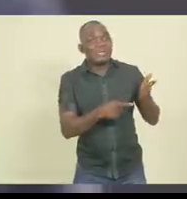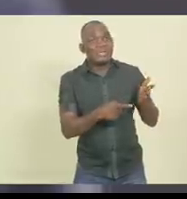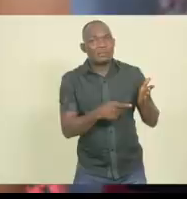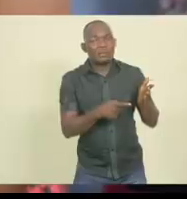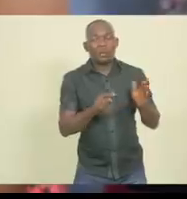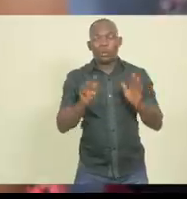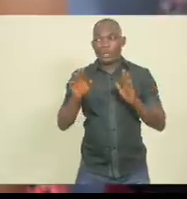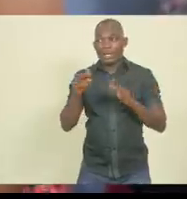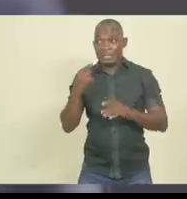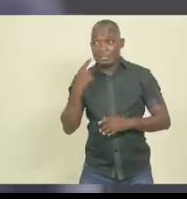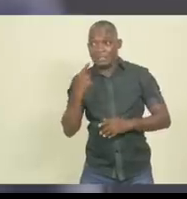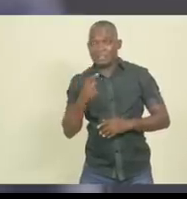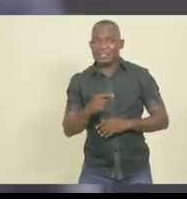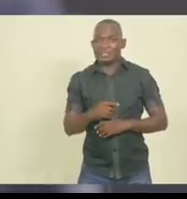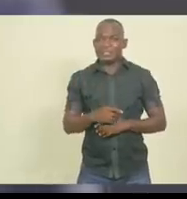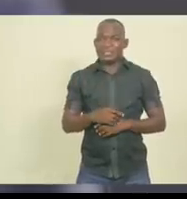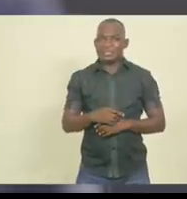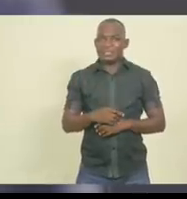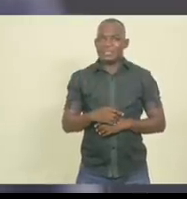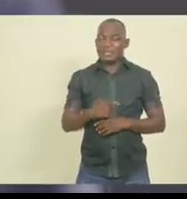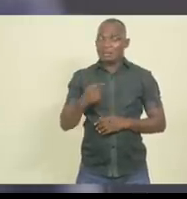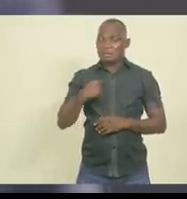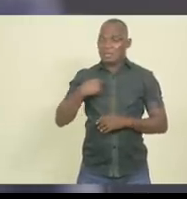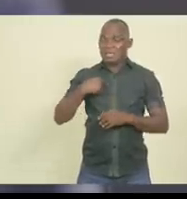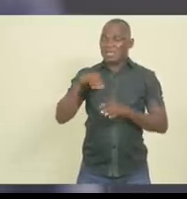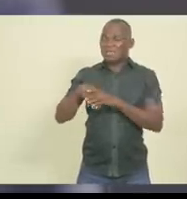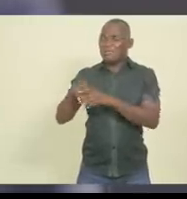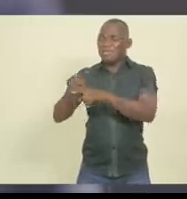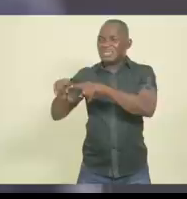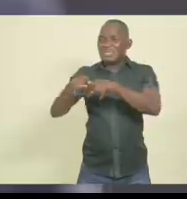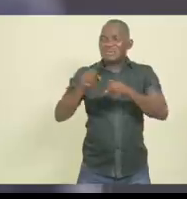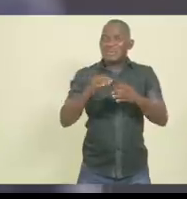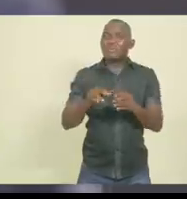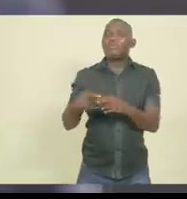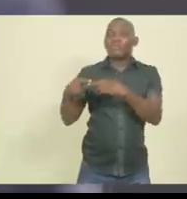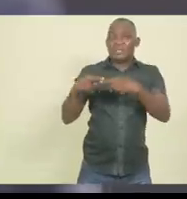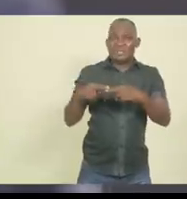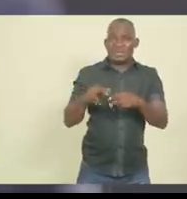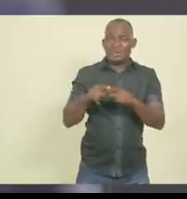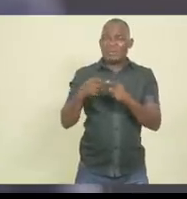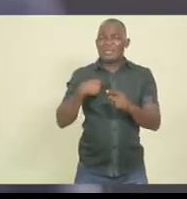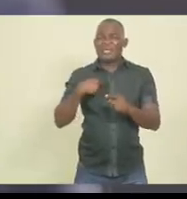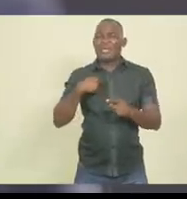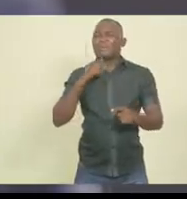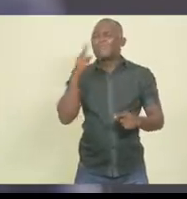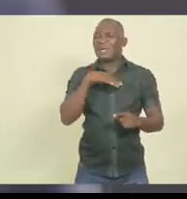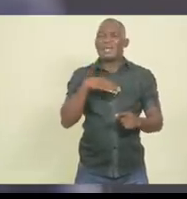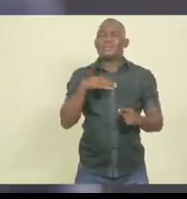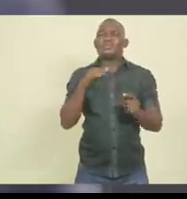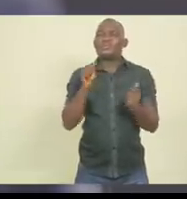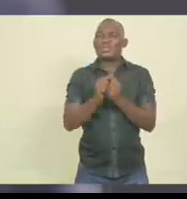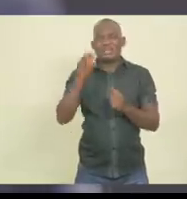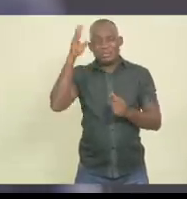See, Didi, I've been in a lot of relationships. But I've had a bad history with men.